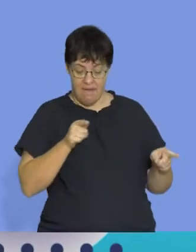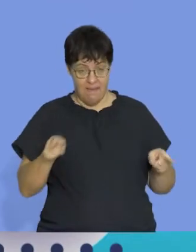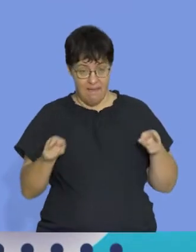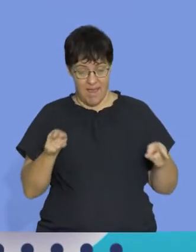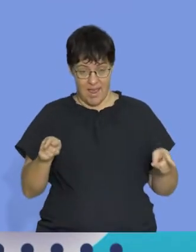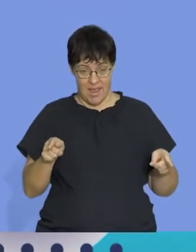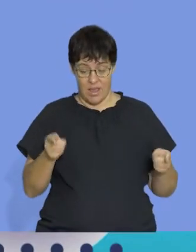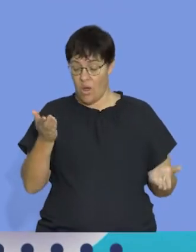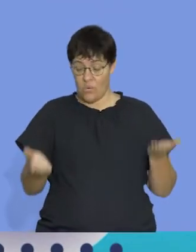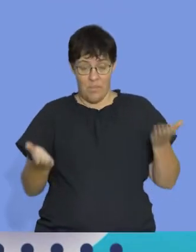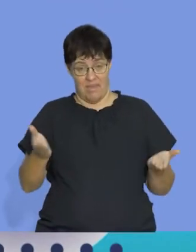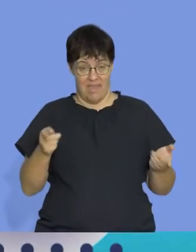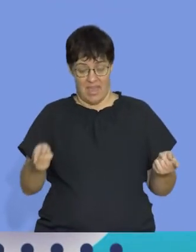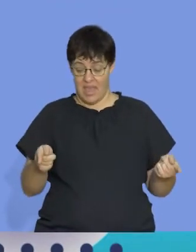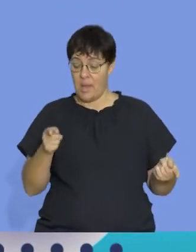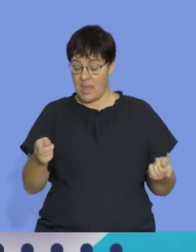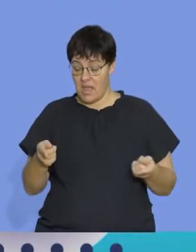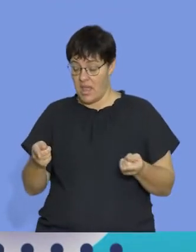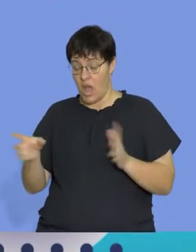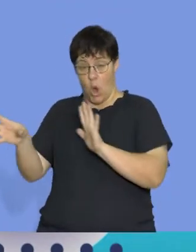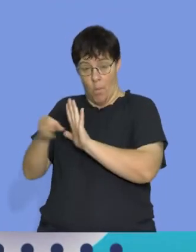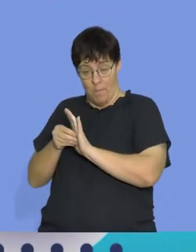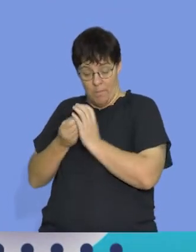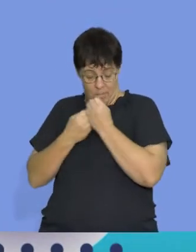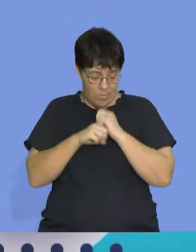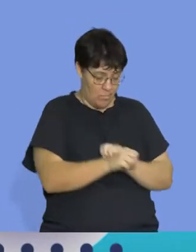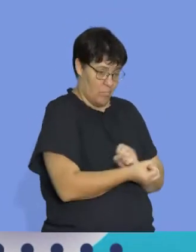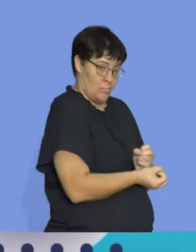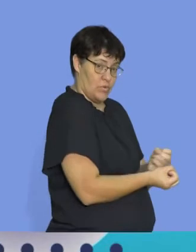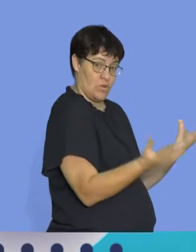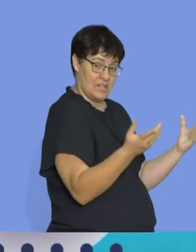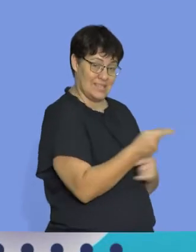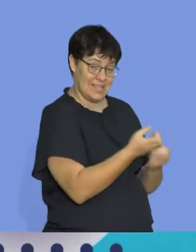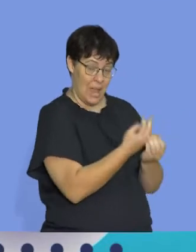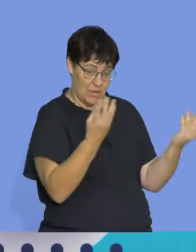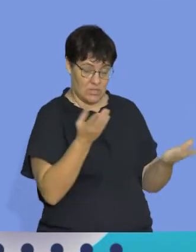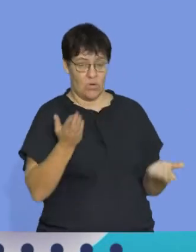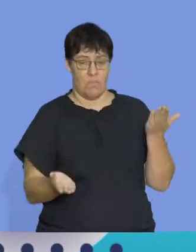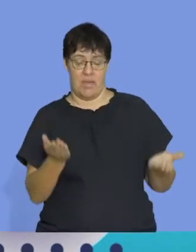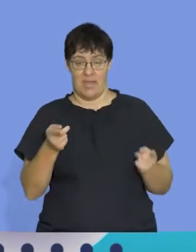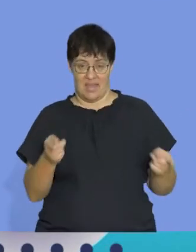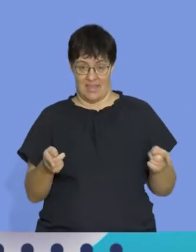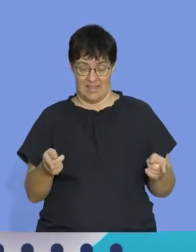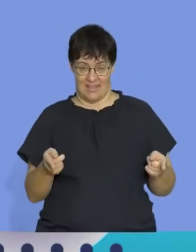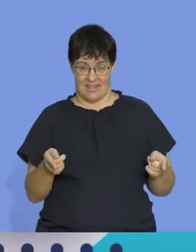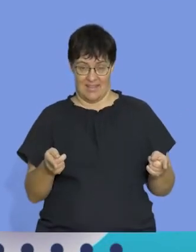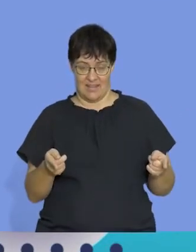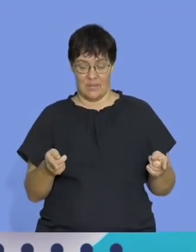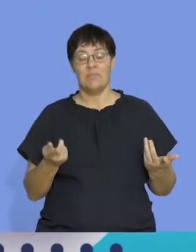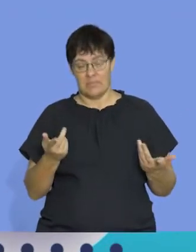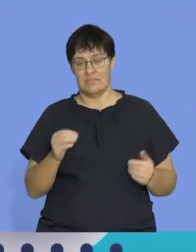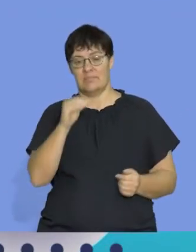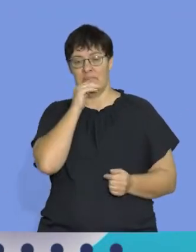the comparison between how much is absorbed versus how much is released gives us what we would think of in terms